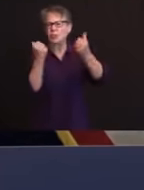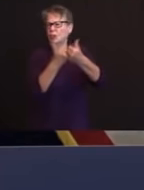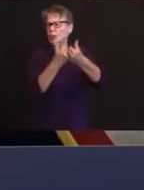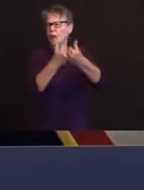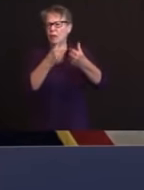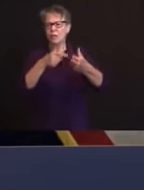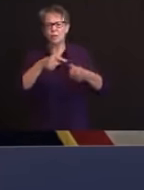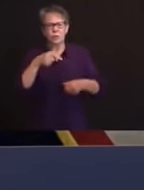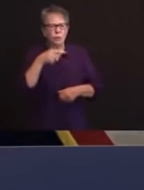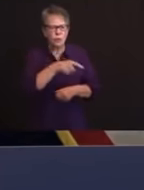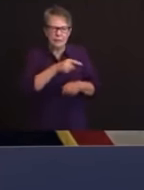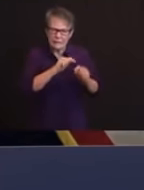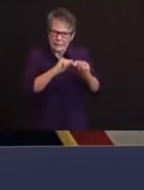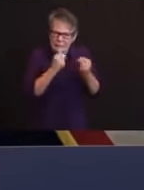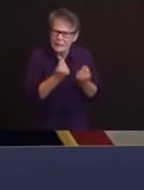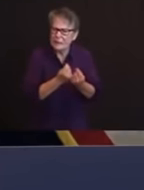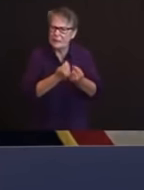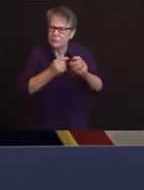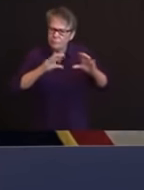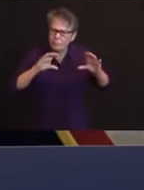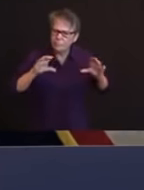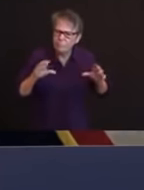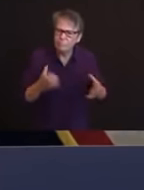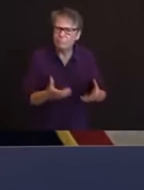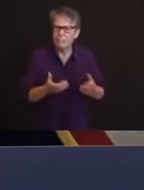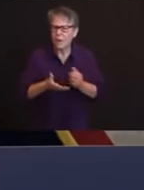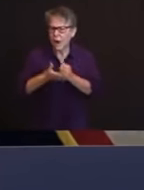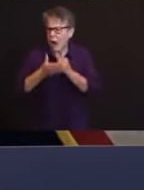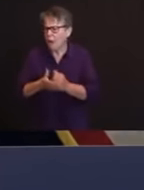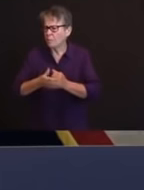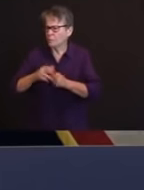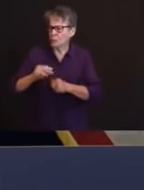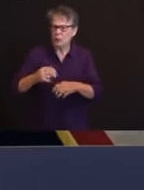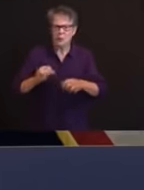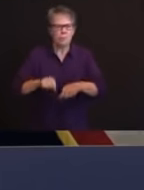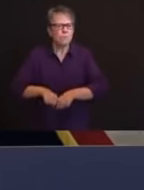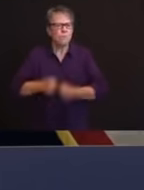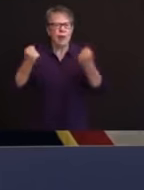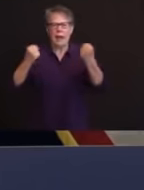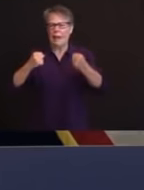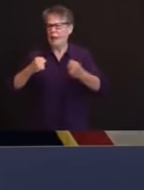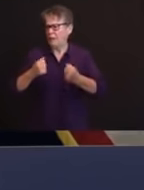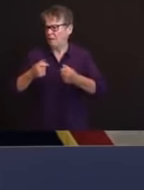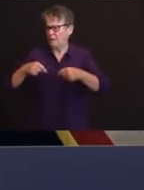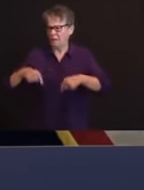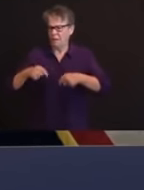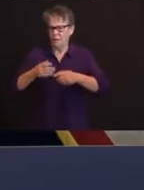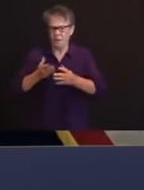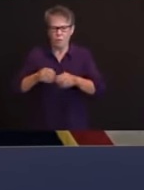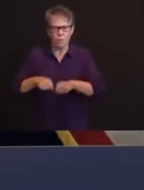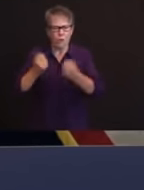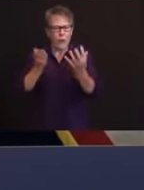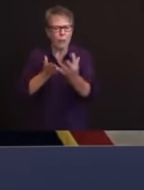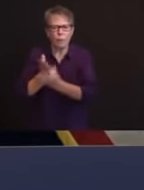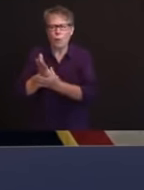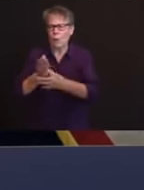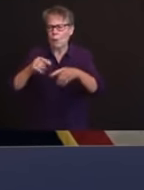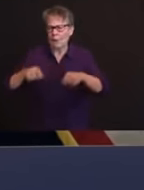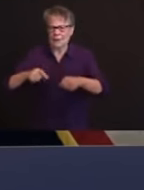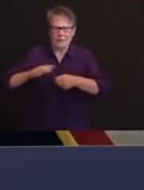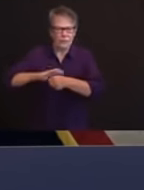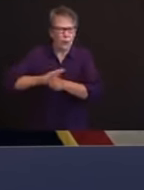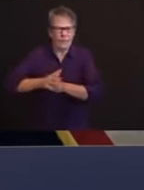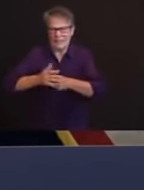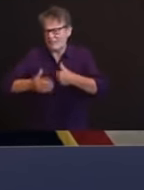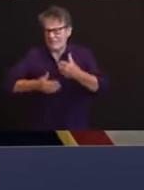risen, I think, to make New Jersey proud. So I'm grateful to sit next to you, and I'm really grateful to be sitting in, more so, sir, I'm sorry to say